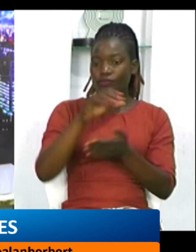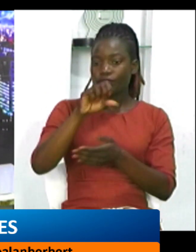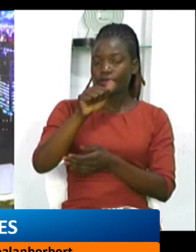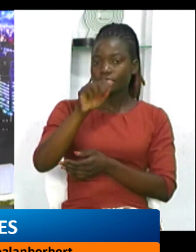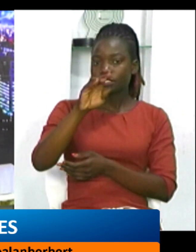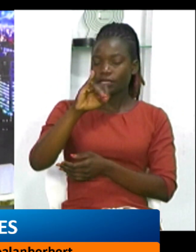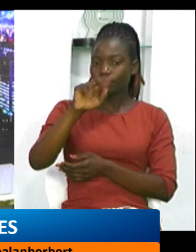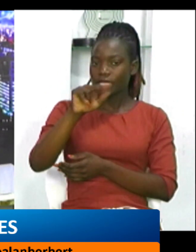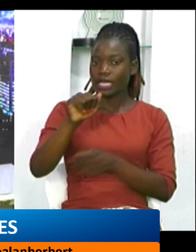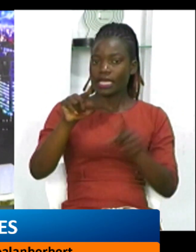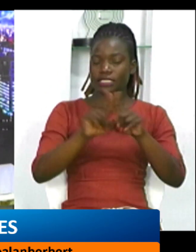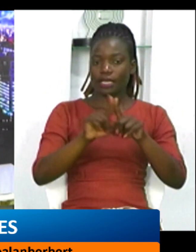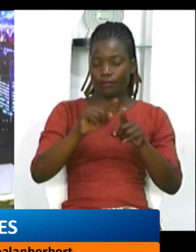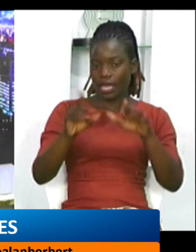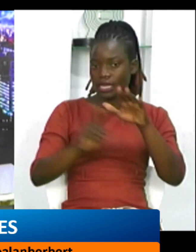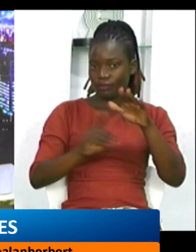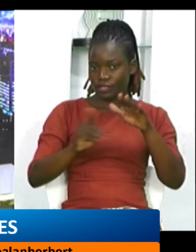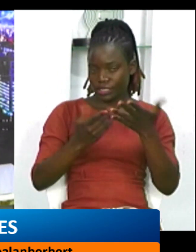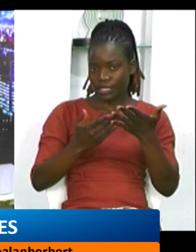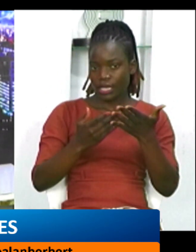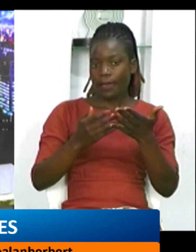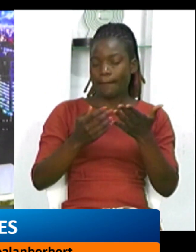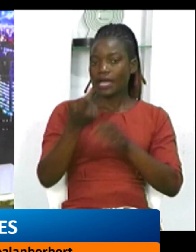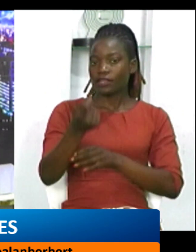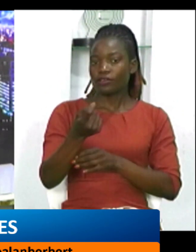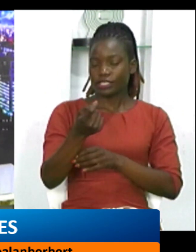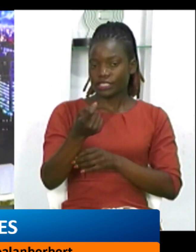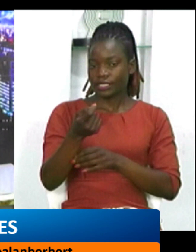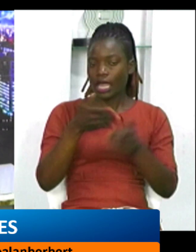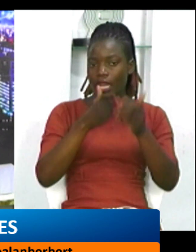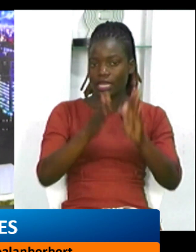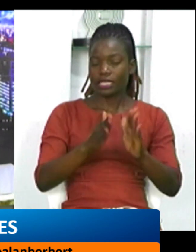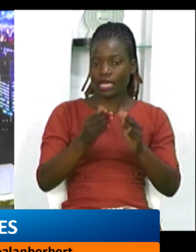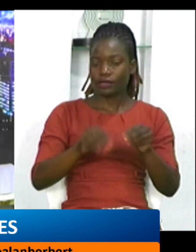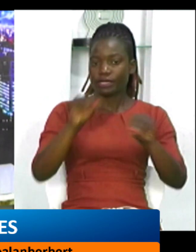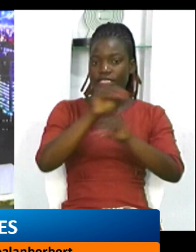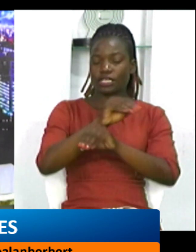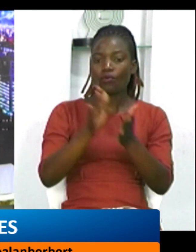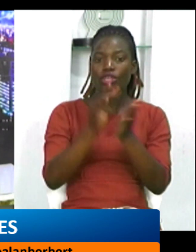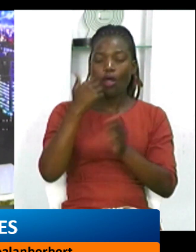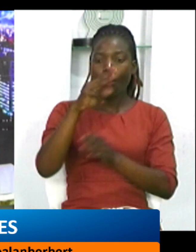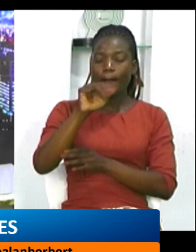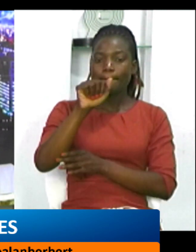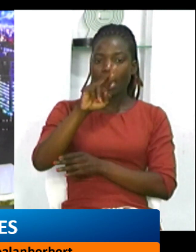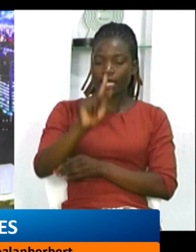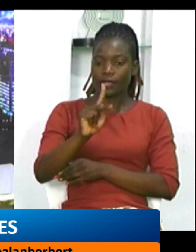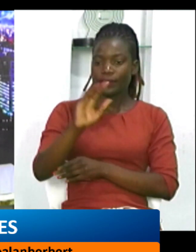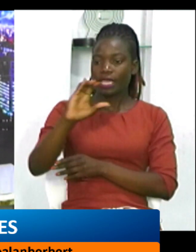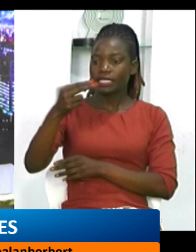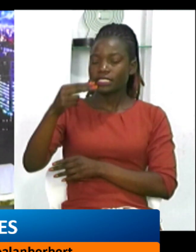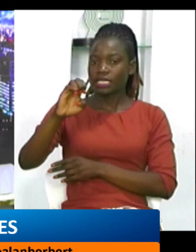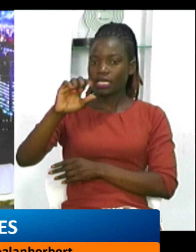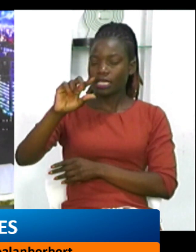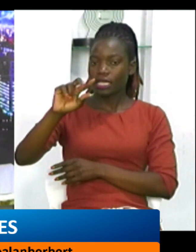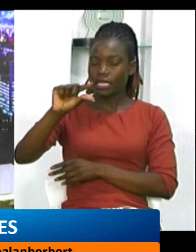Chege as its deputy minority whip, replacing her with the Embakasi West MP Mark Mwenje. Now, Chege will now lead the Jubilee Party